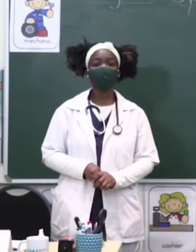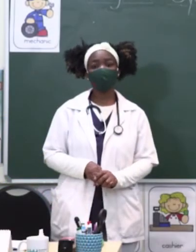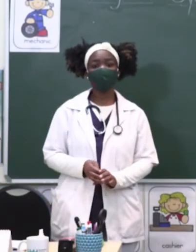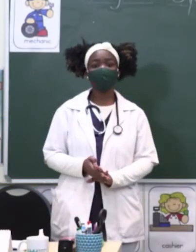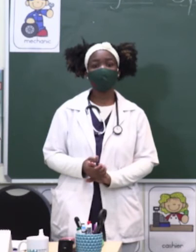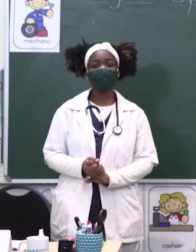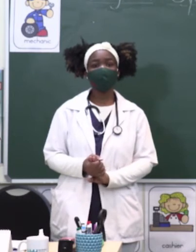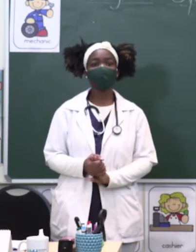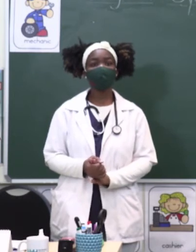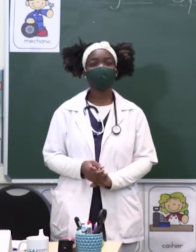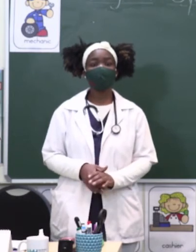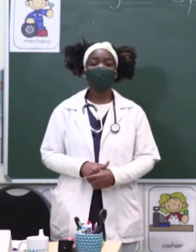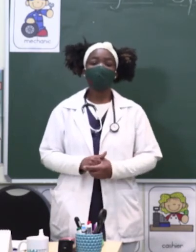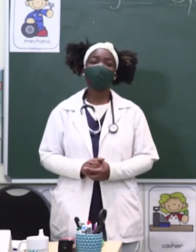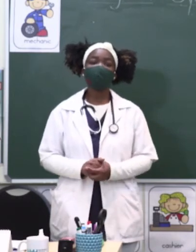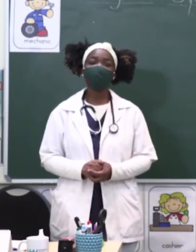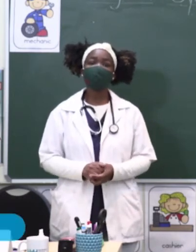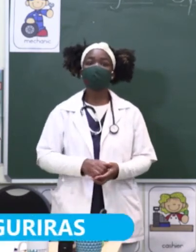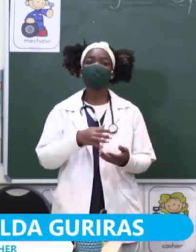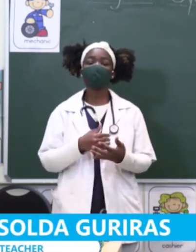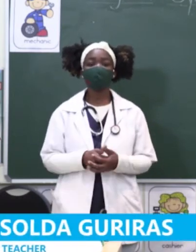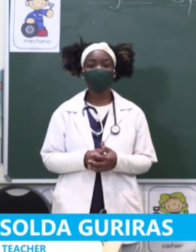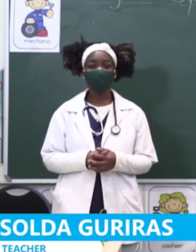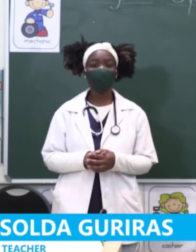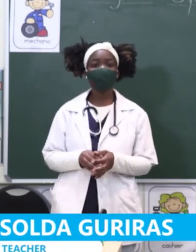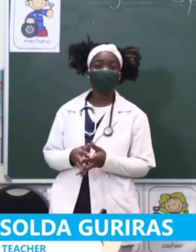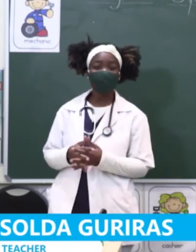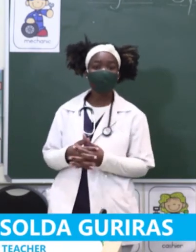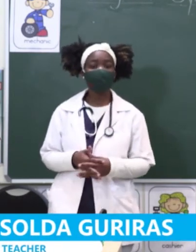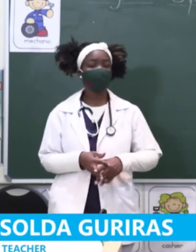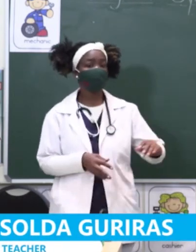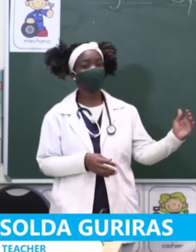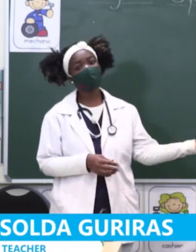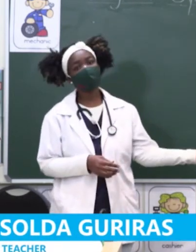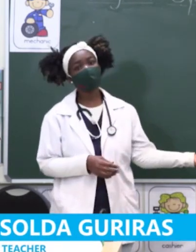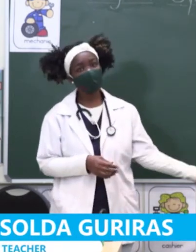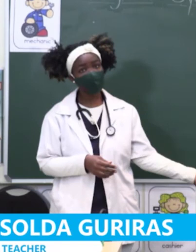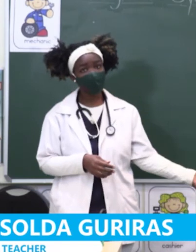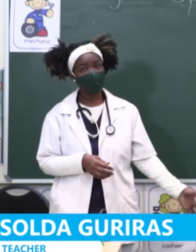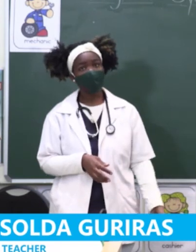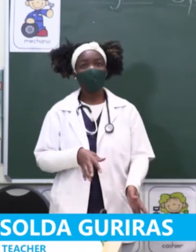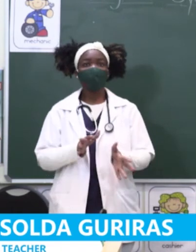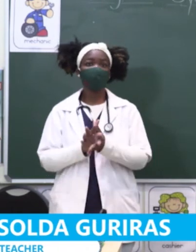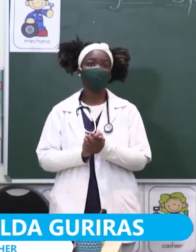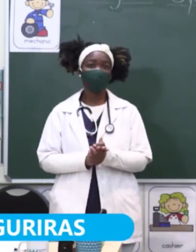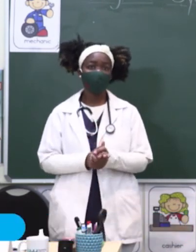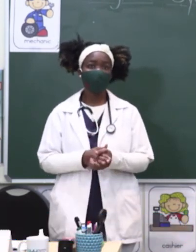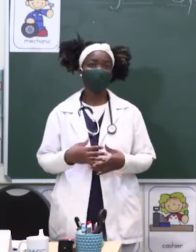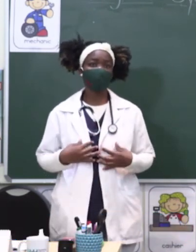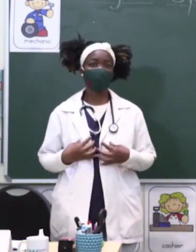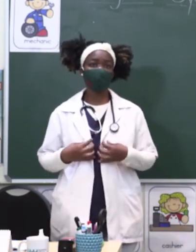Welcome to my Zone Online School. My name is Miss Isolda Guriras and I have a friend here with me. This